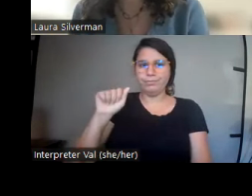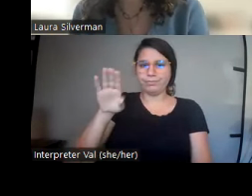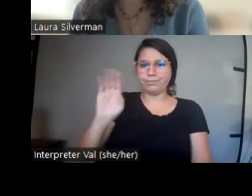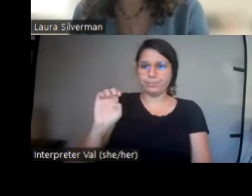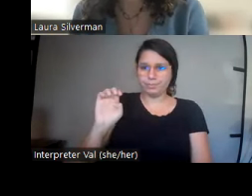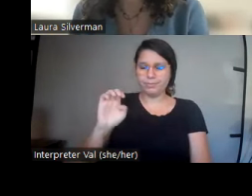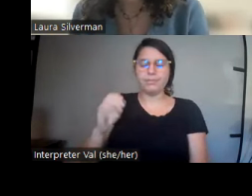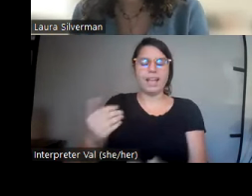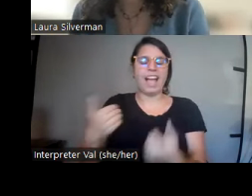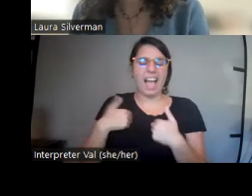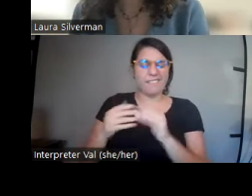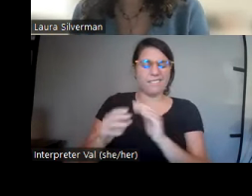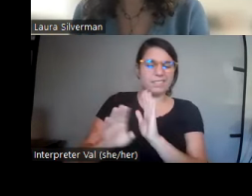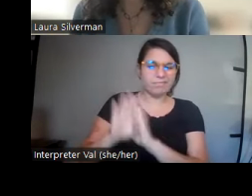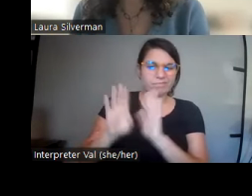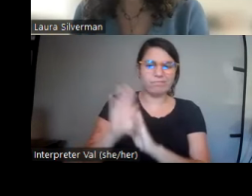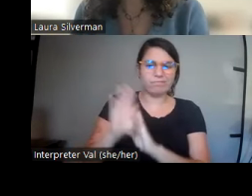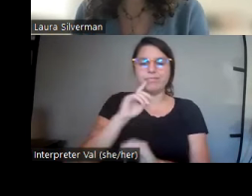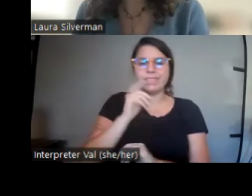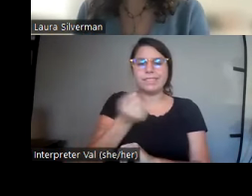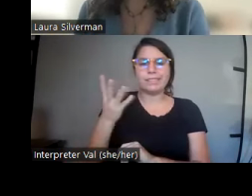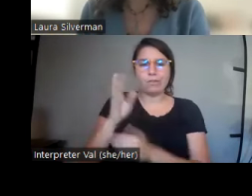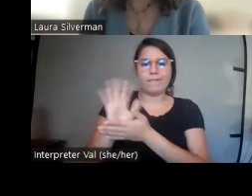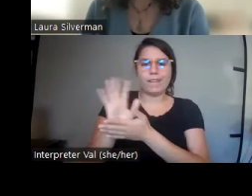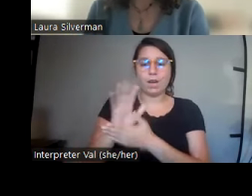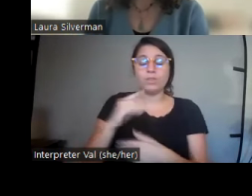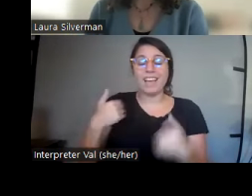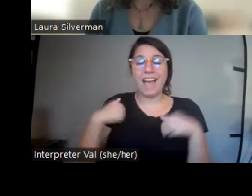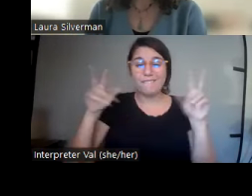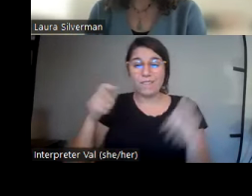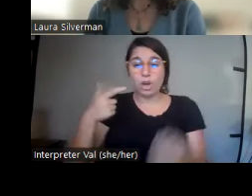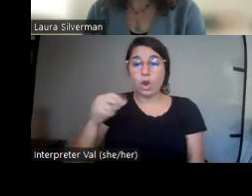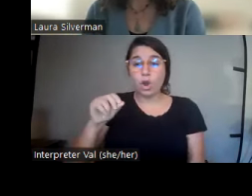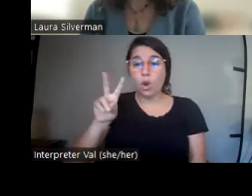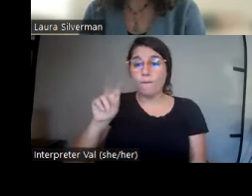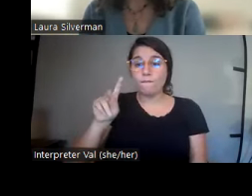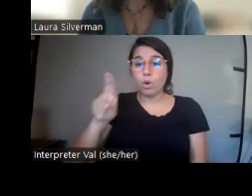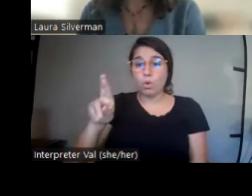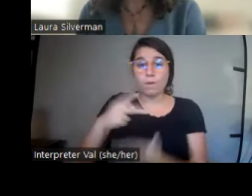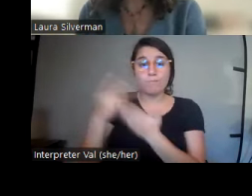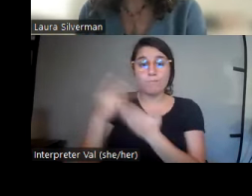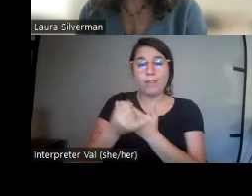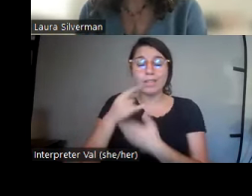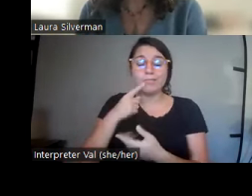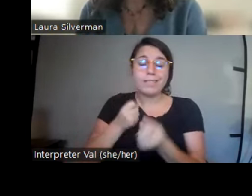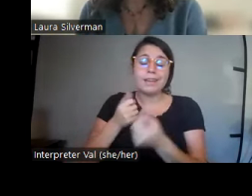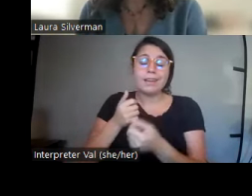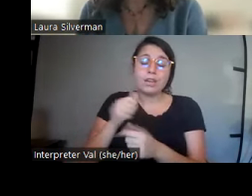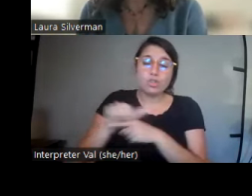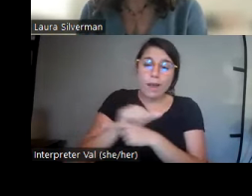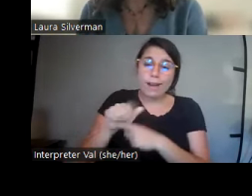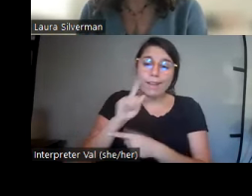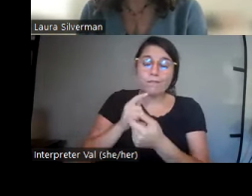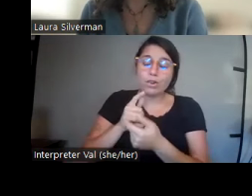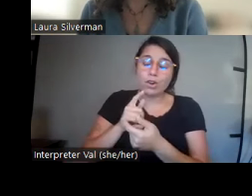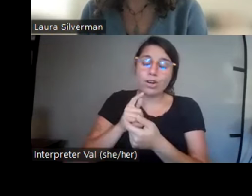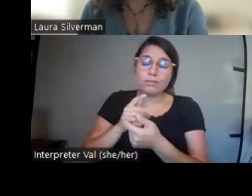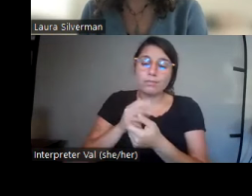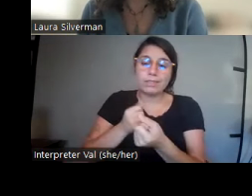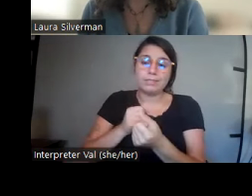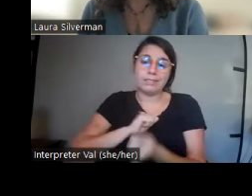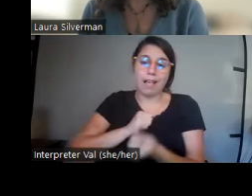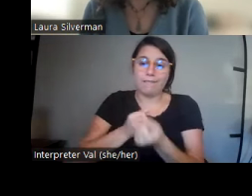of videos. So they have a Go Voter project, which provides some training for self-advocacy groups to help people with disabilities prepare